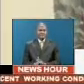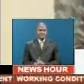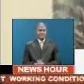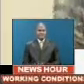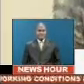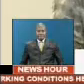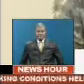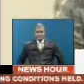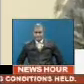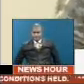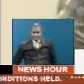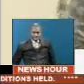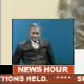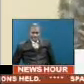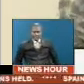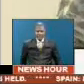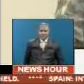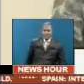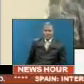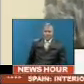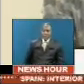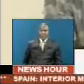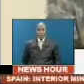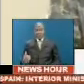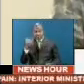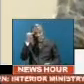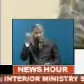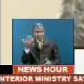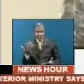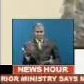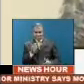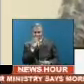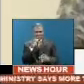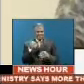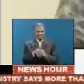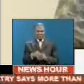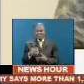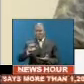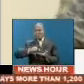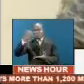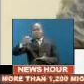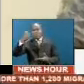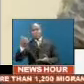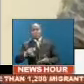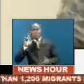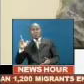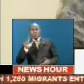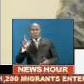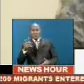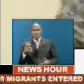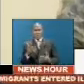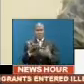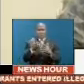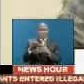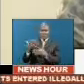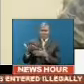least 5 job opportunities. The proposed businesses must not involve gambling or the production or